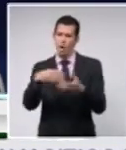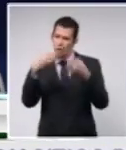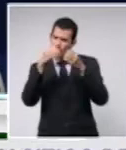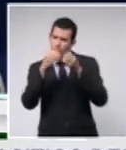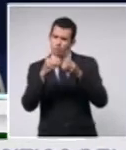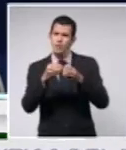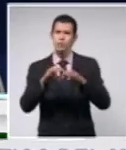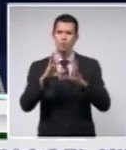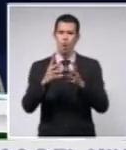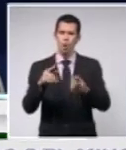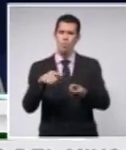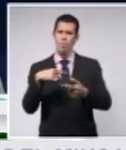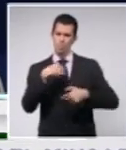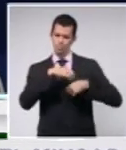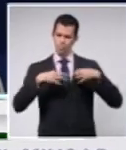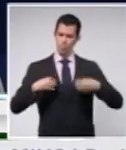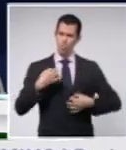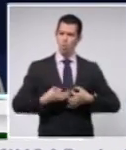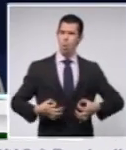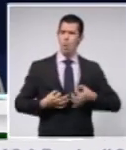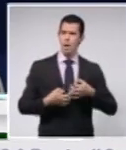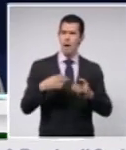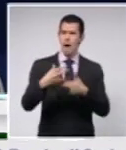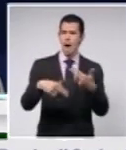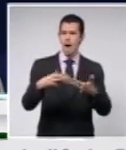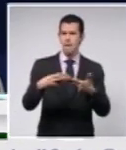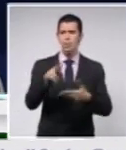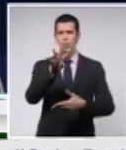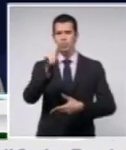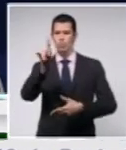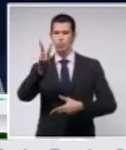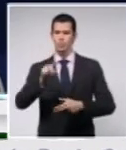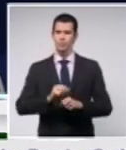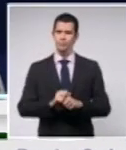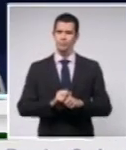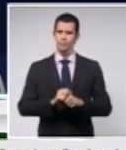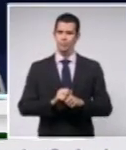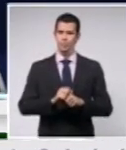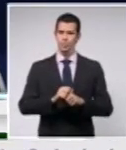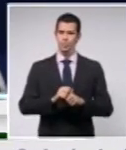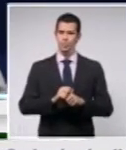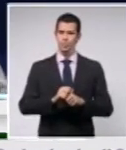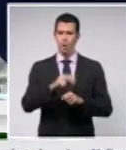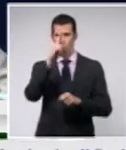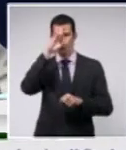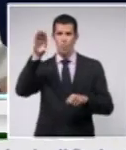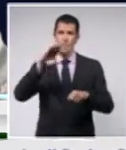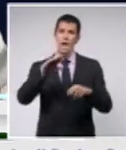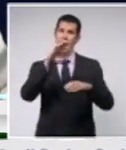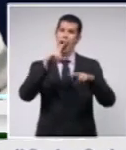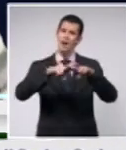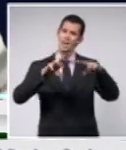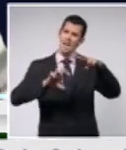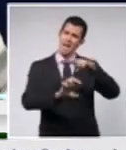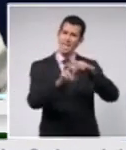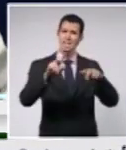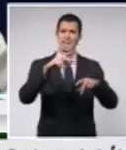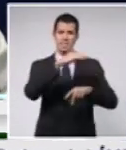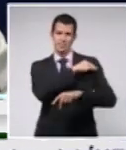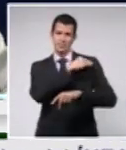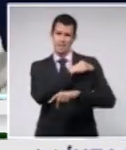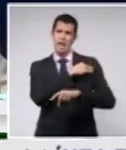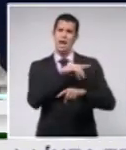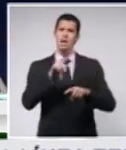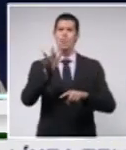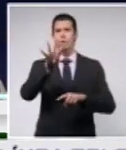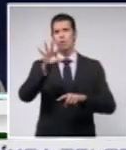316 in the Fructuoso Rodriguez Hospital, 300 in the ICA laboratories, and